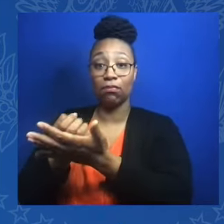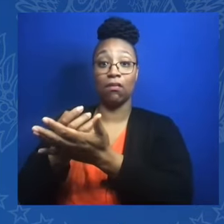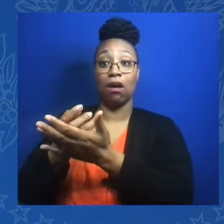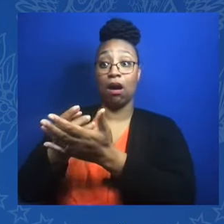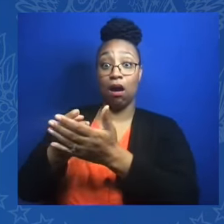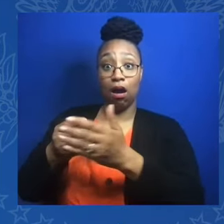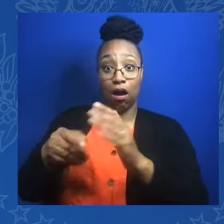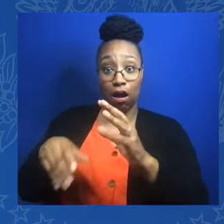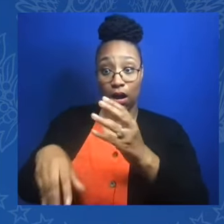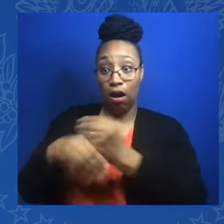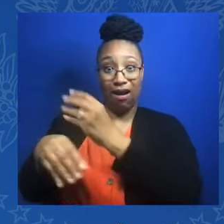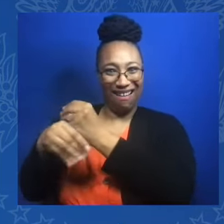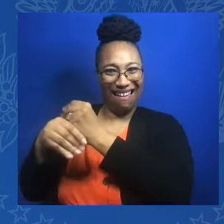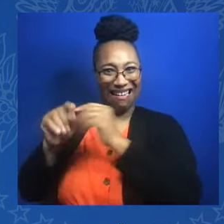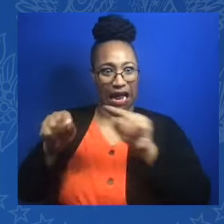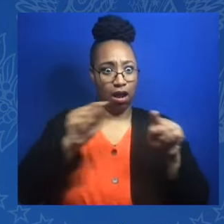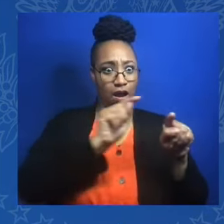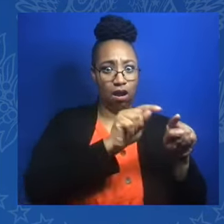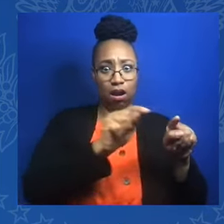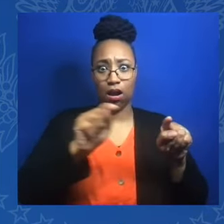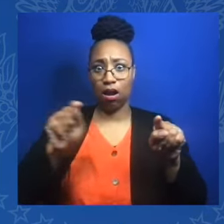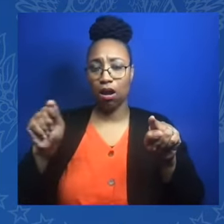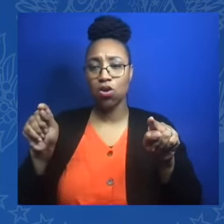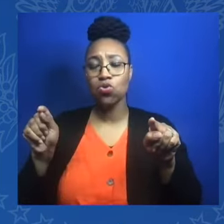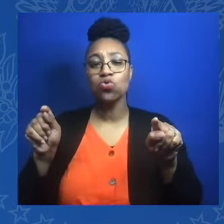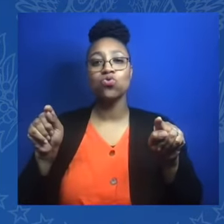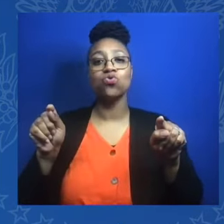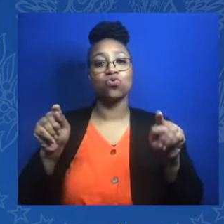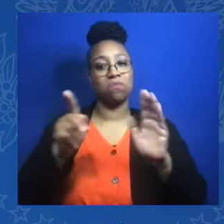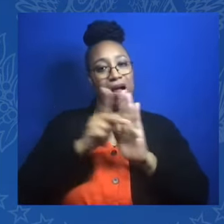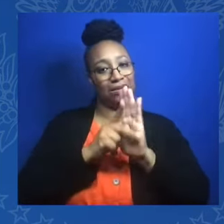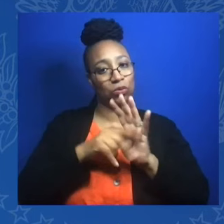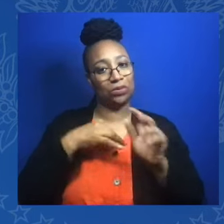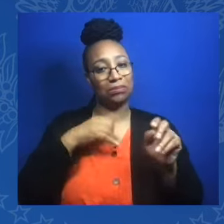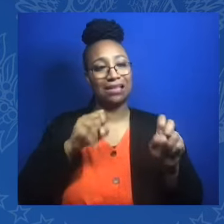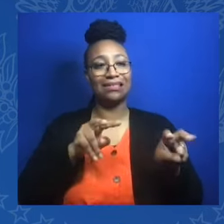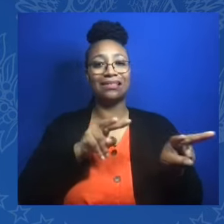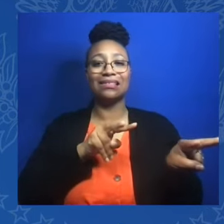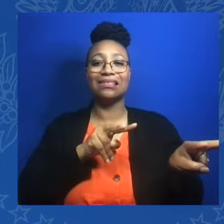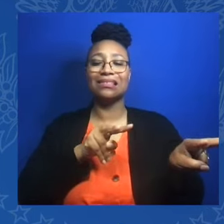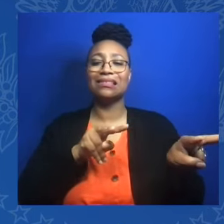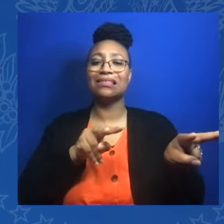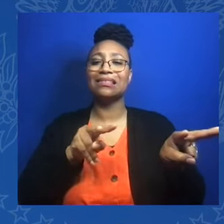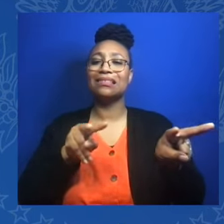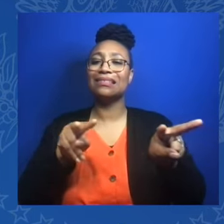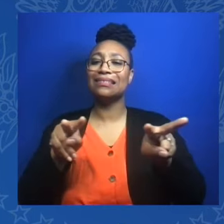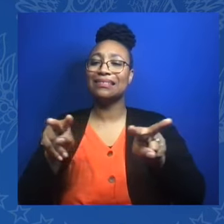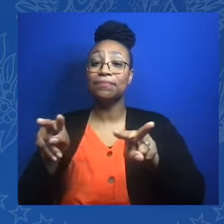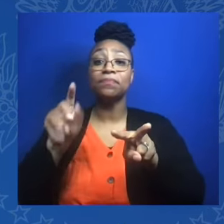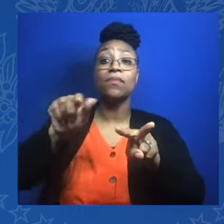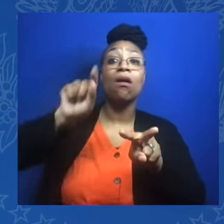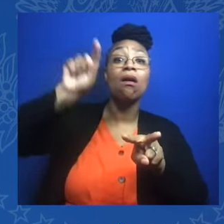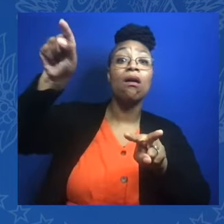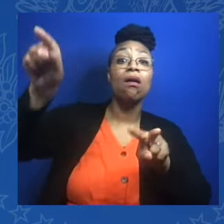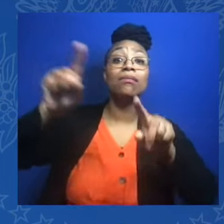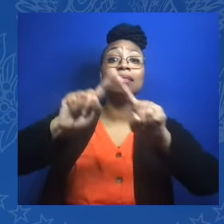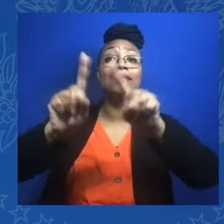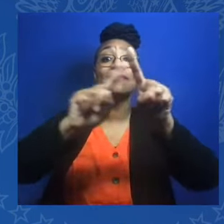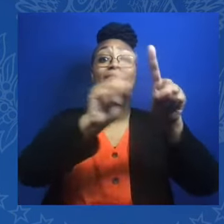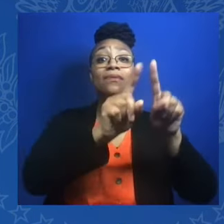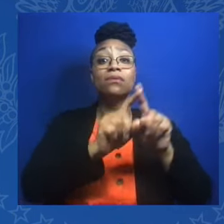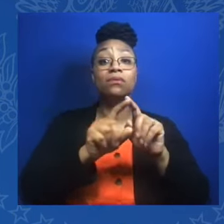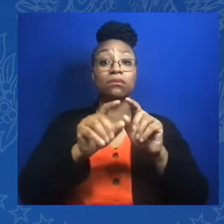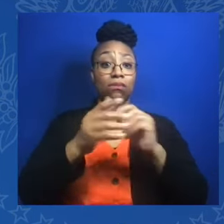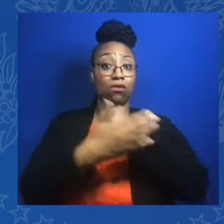shortages, but also foreign interference, misinformation and disinformation, and constant attacks on our values